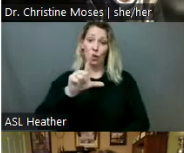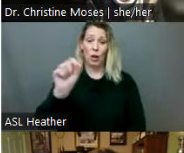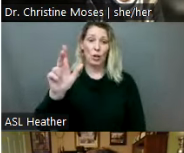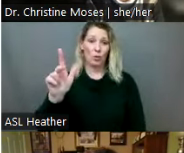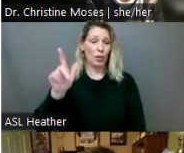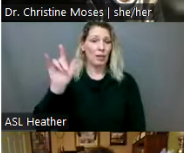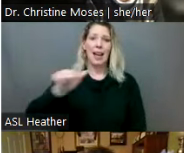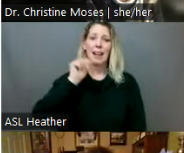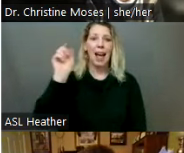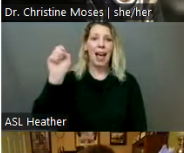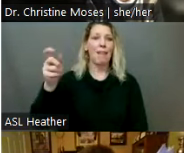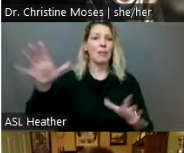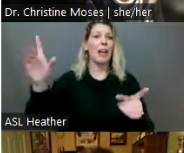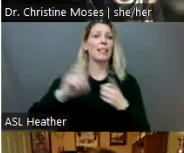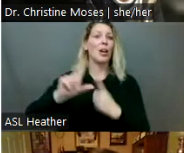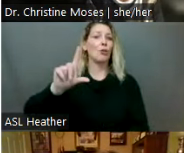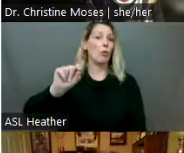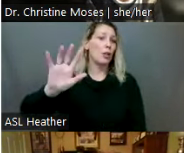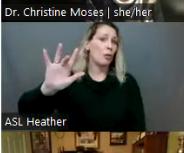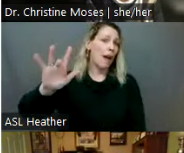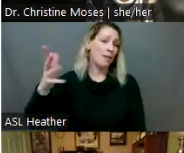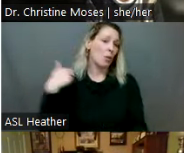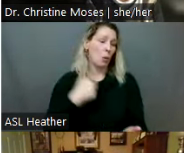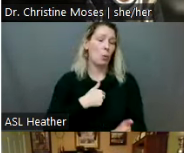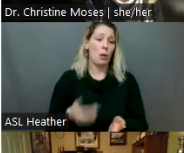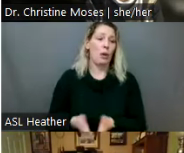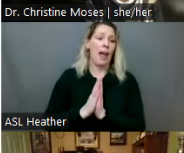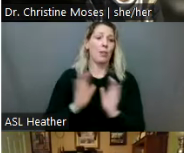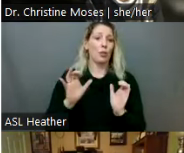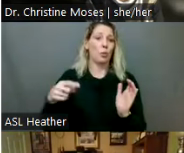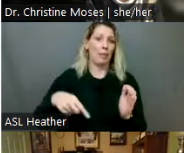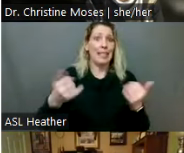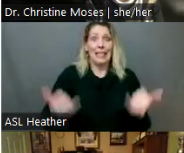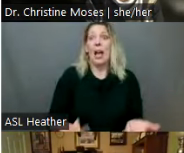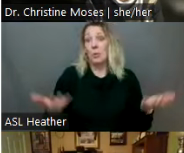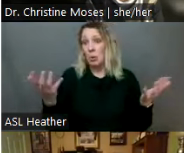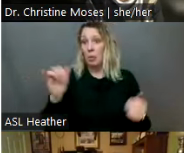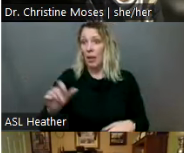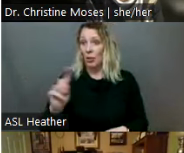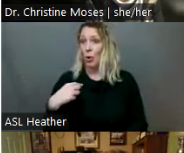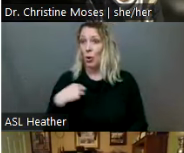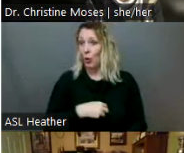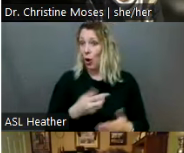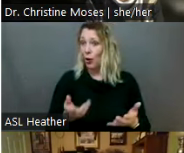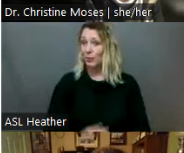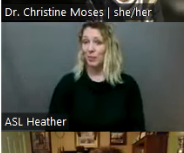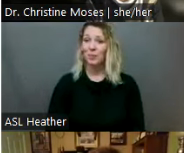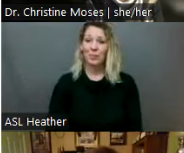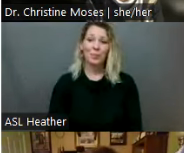kick in until 2025. So we were asked to do this now, so that's where we are.